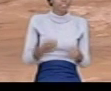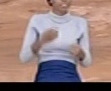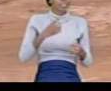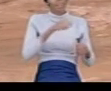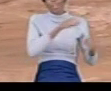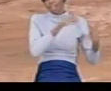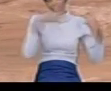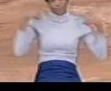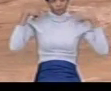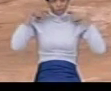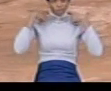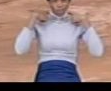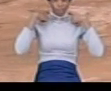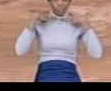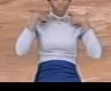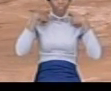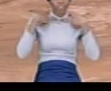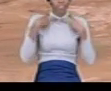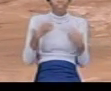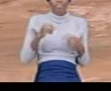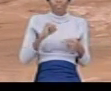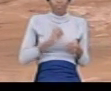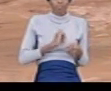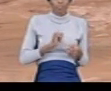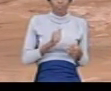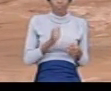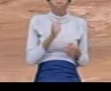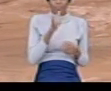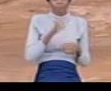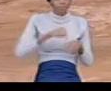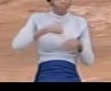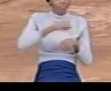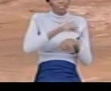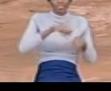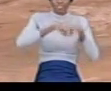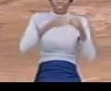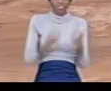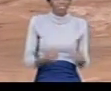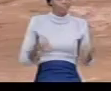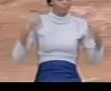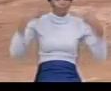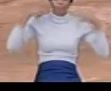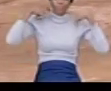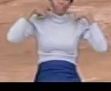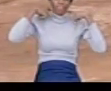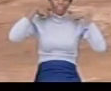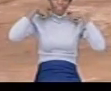breaks the yoke. Anointing breaks the